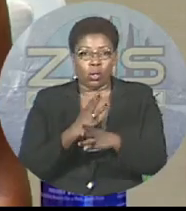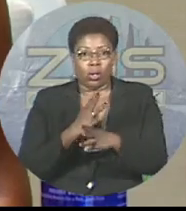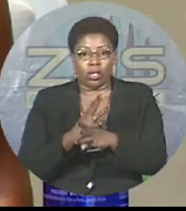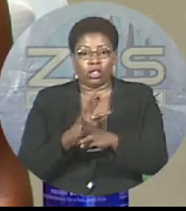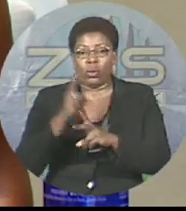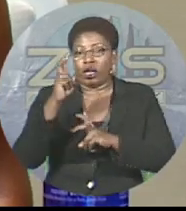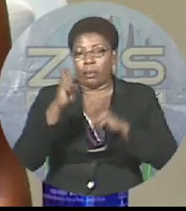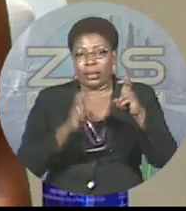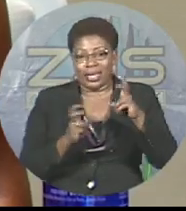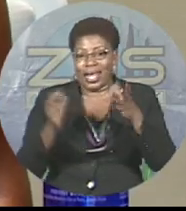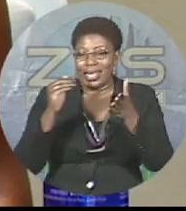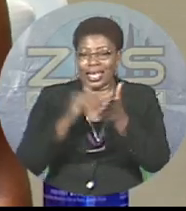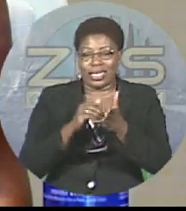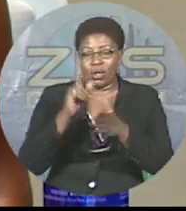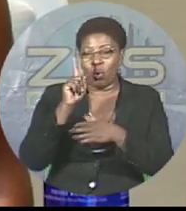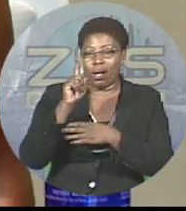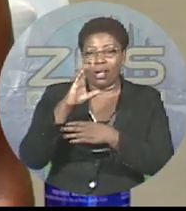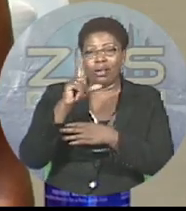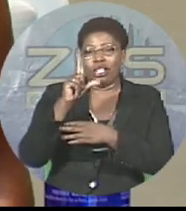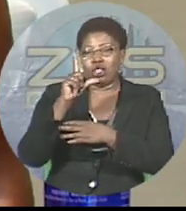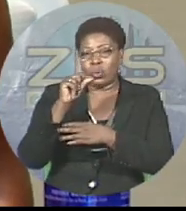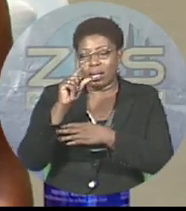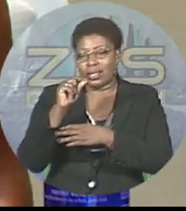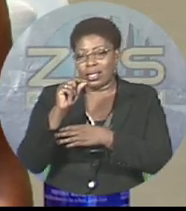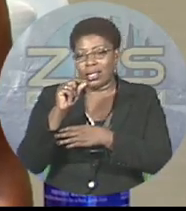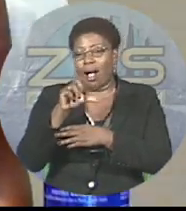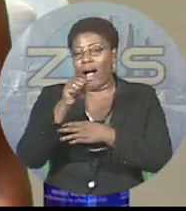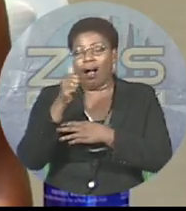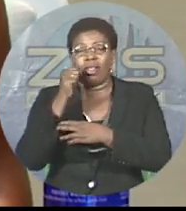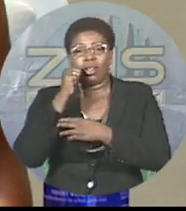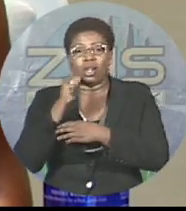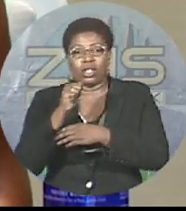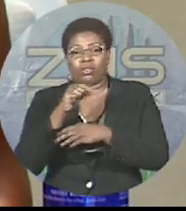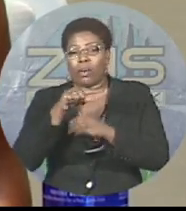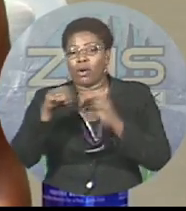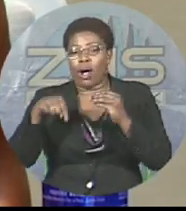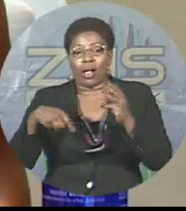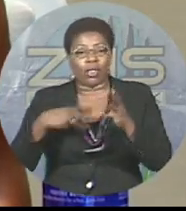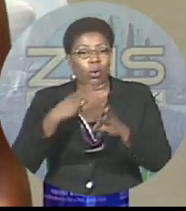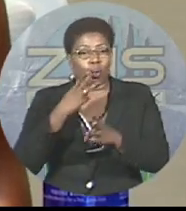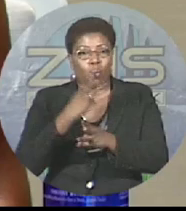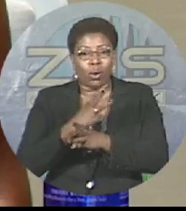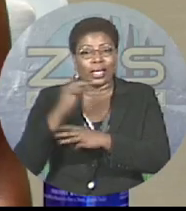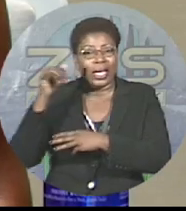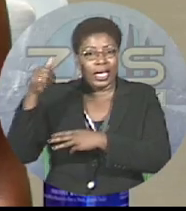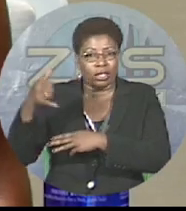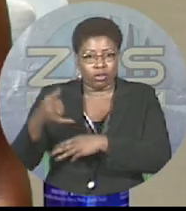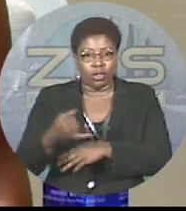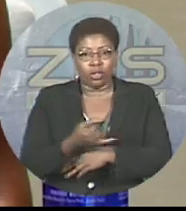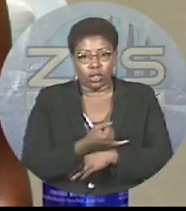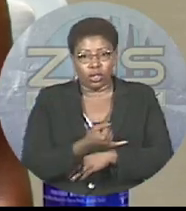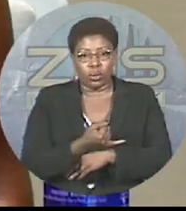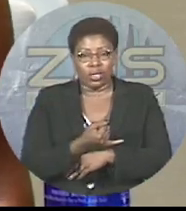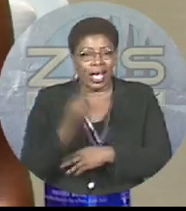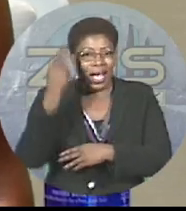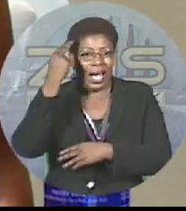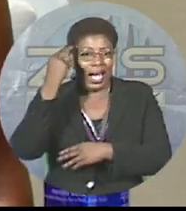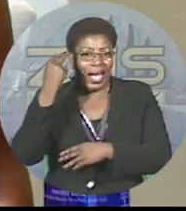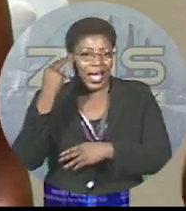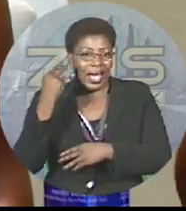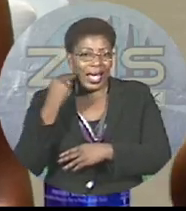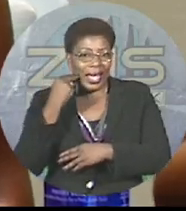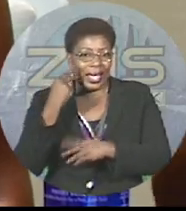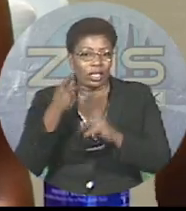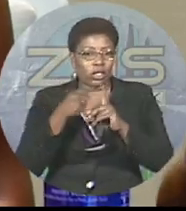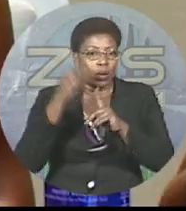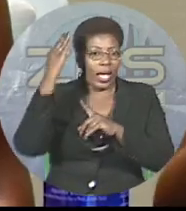be competing against 120 contestants from around the world. And this year they are introducing what they call a head-to-head challenge where they will